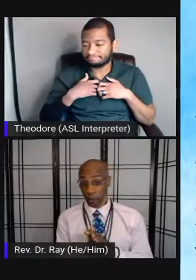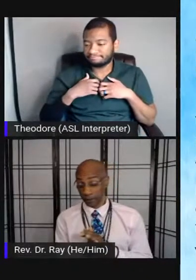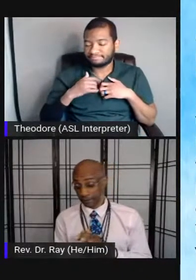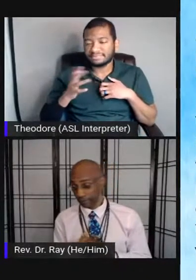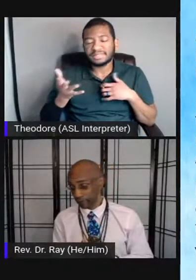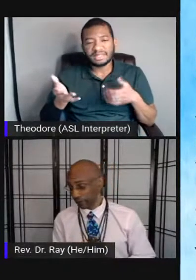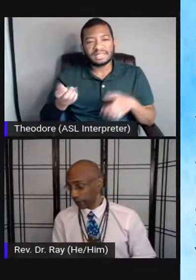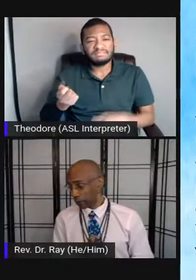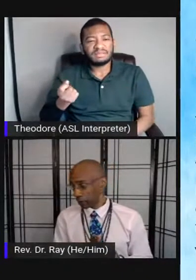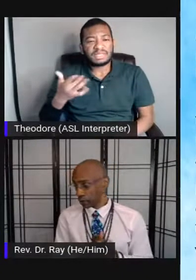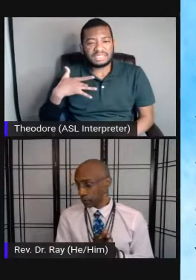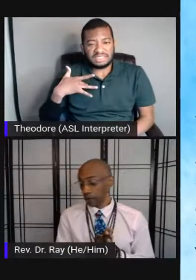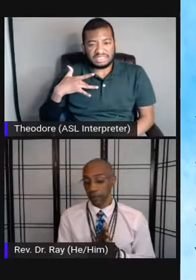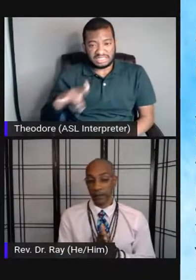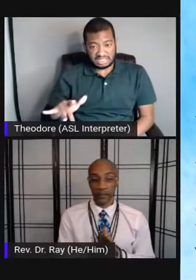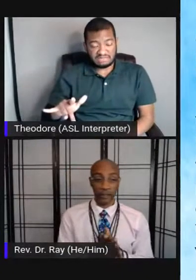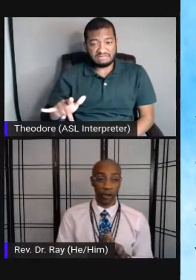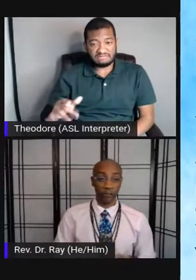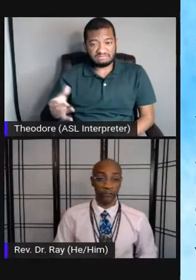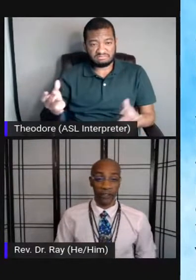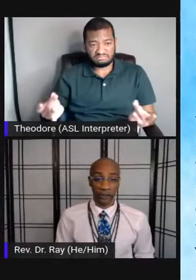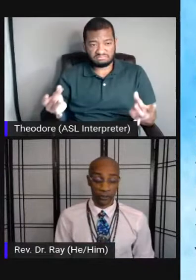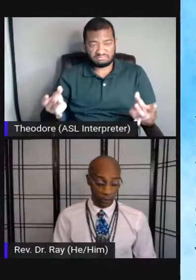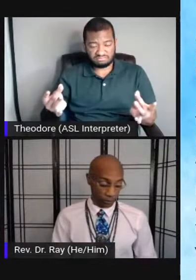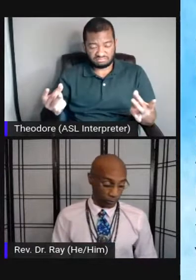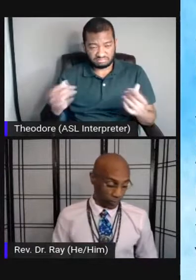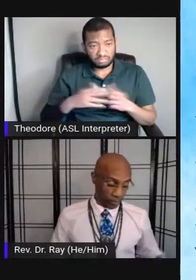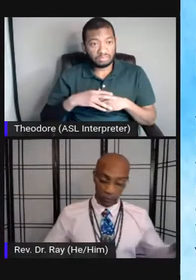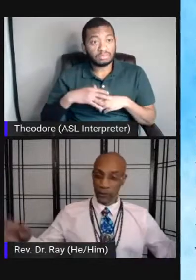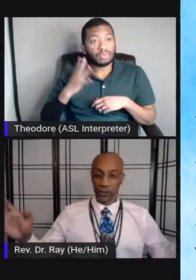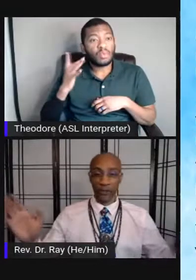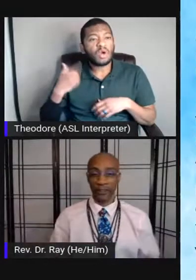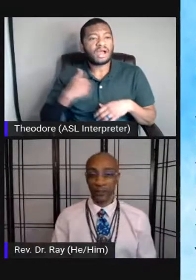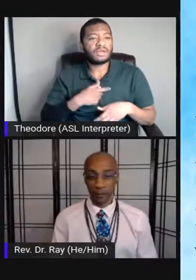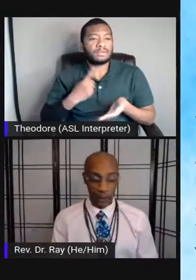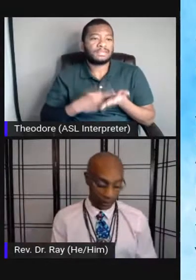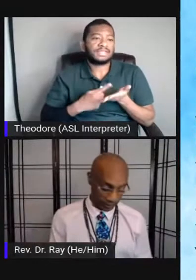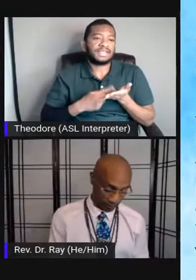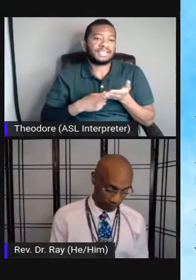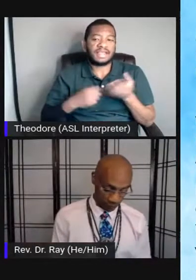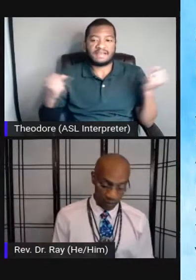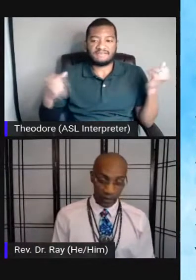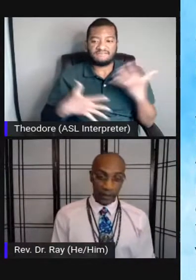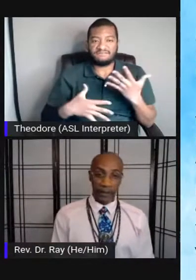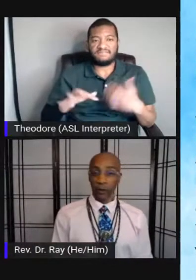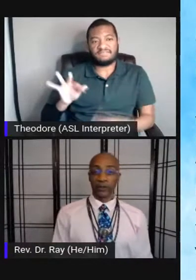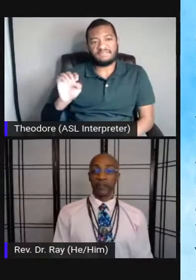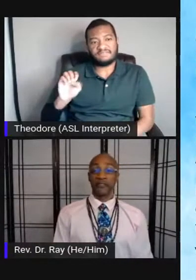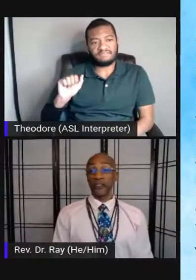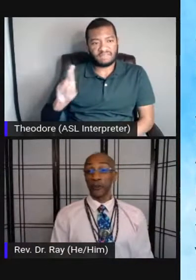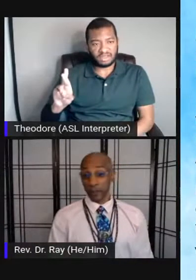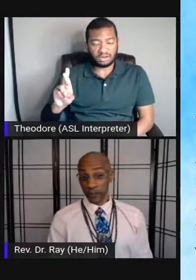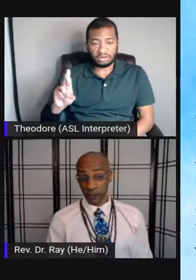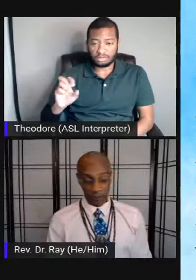sensitive one because we're talking about this thing called fear. So I'm going to just go ahead and jump on in. The